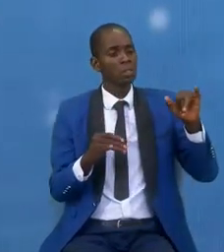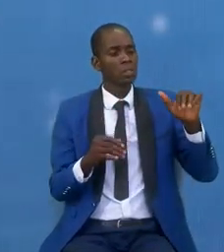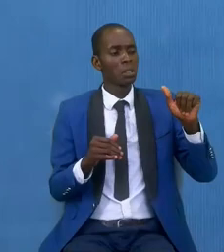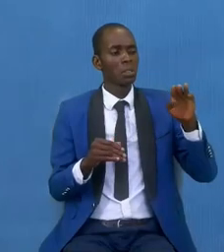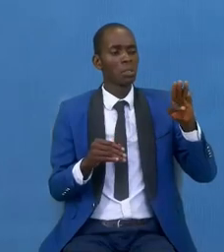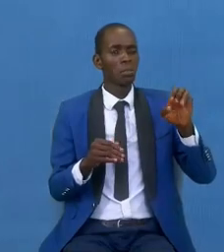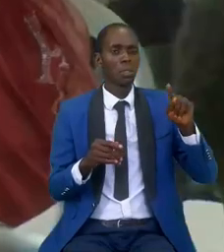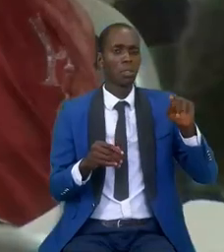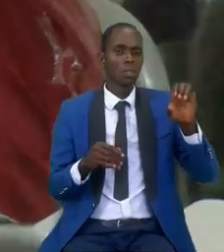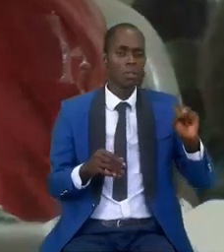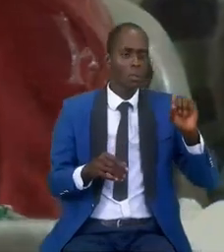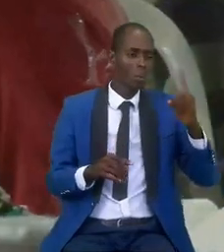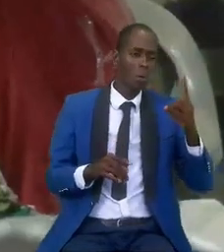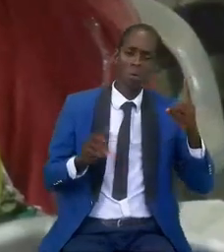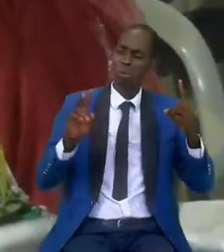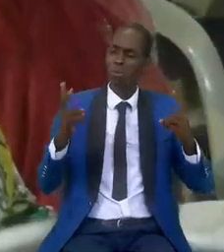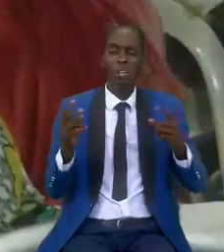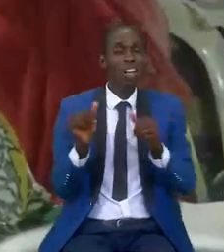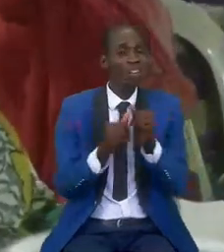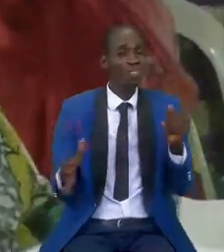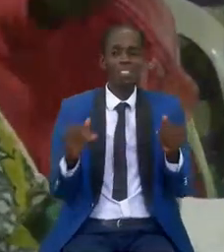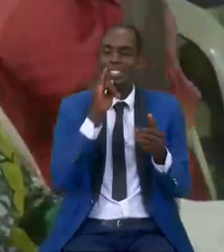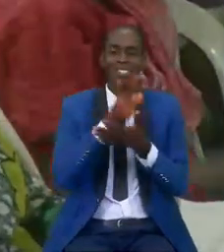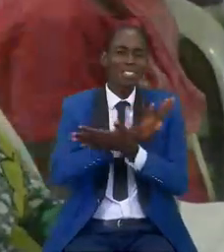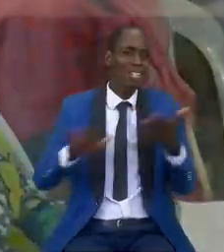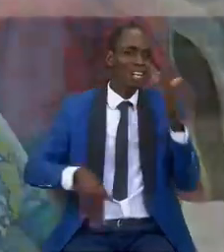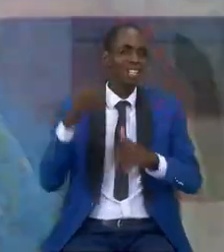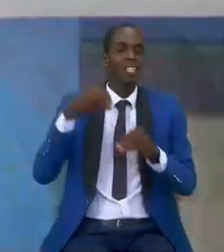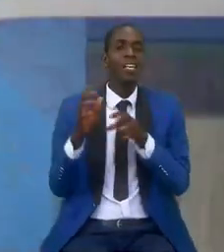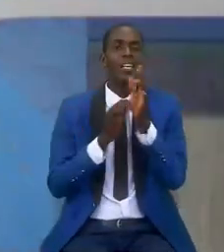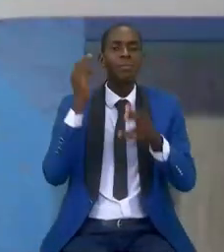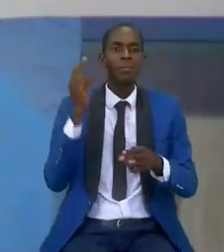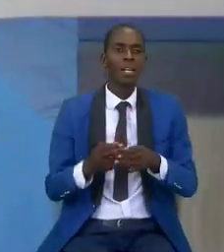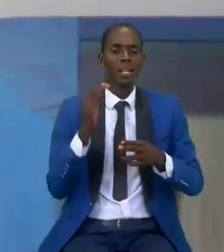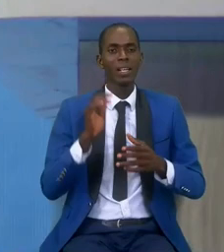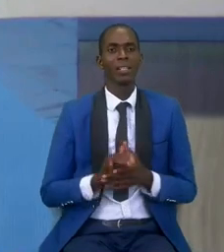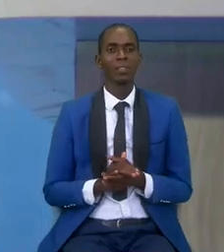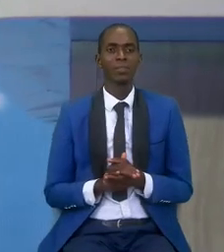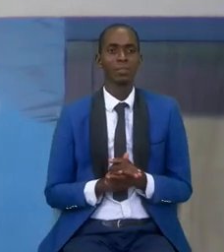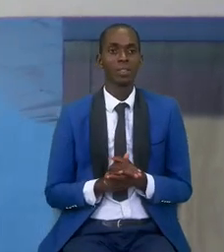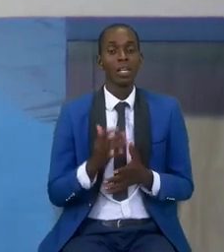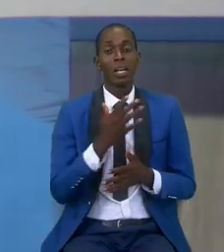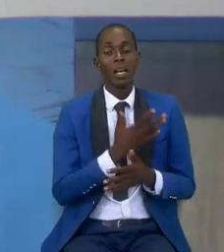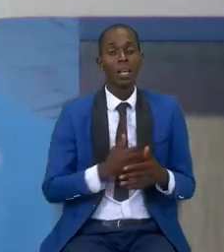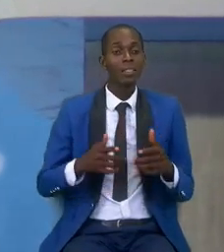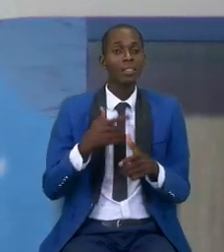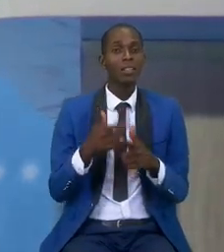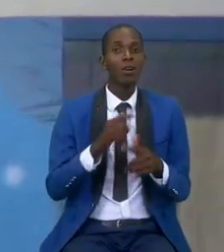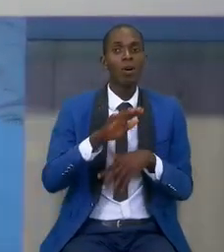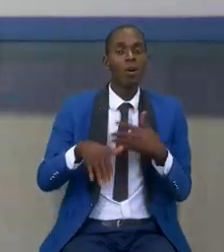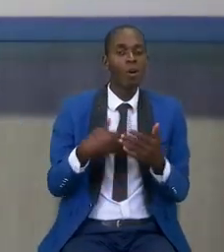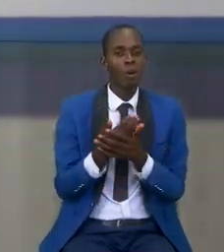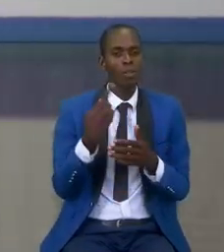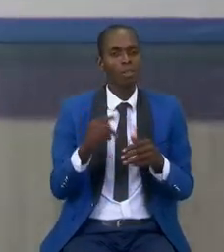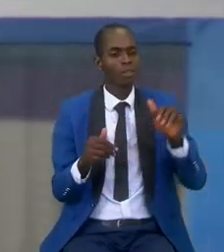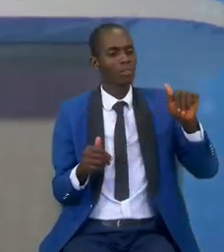Jesus name and then all the Ashman and all the hernia and all the fibroids and all